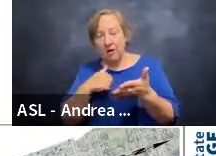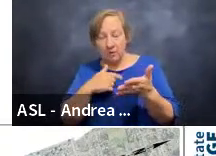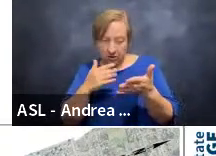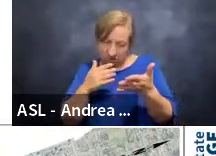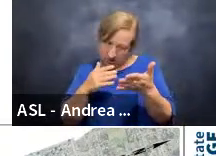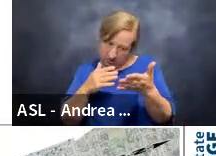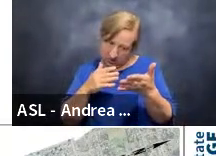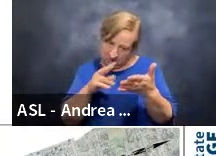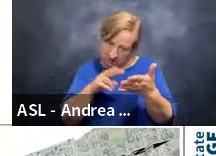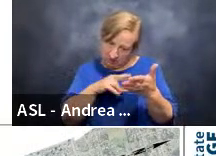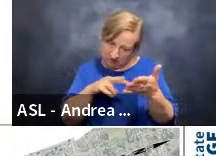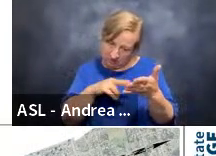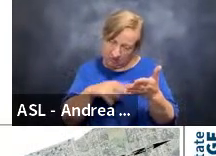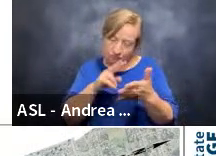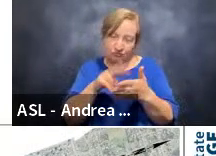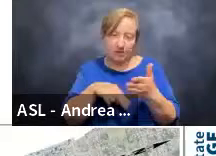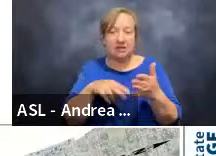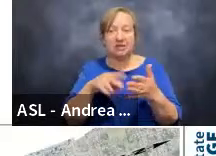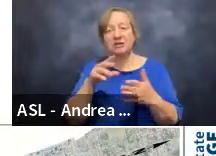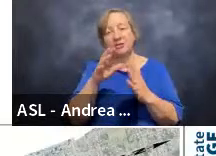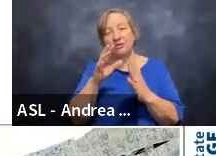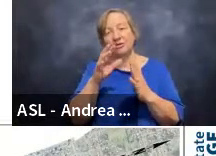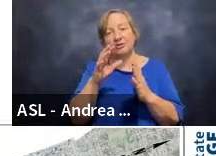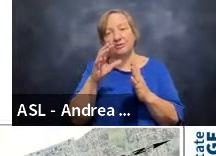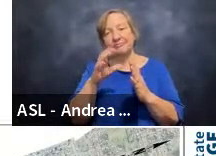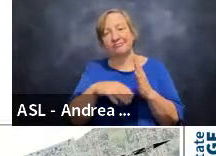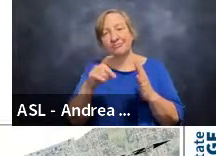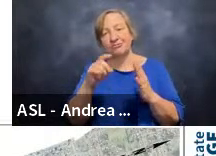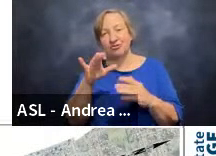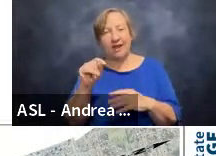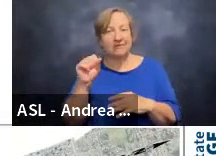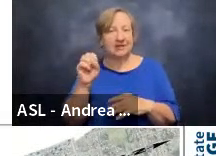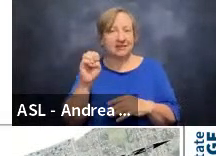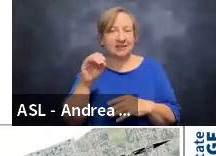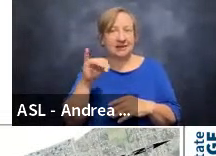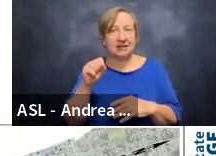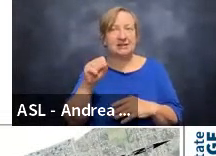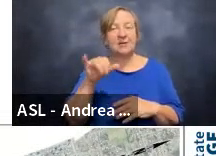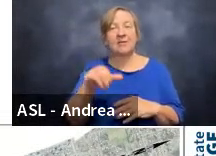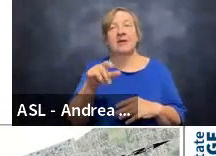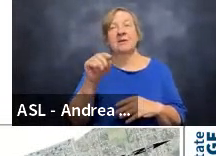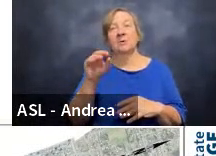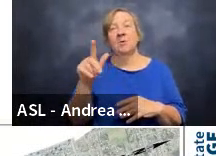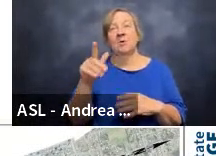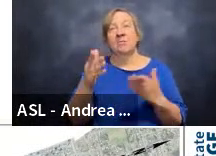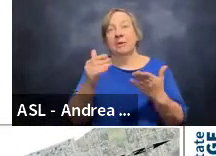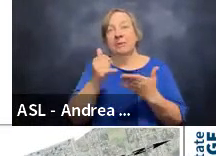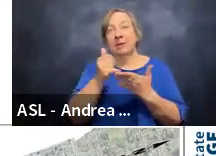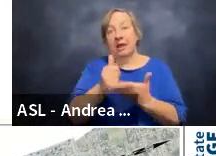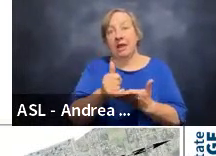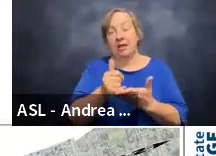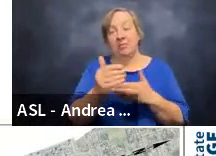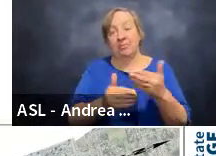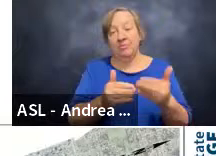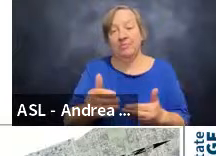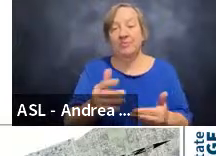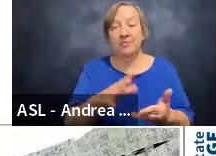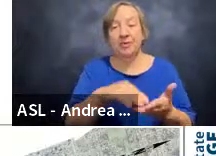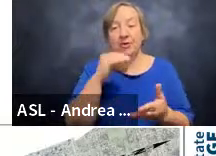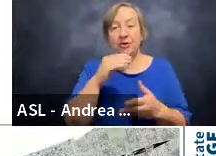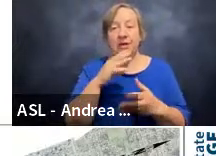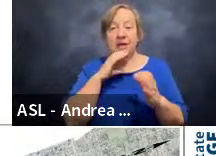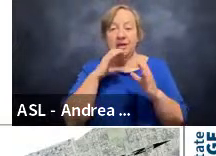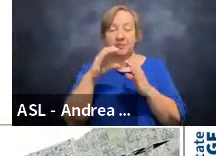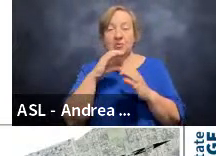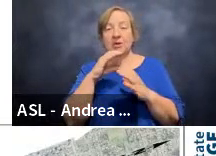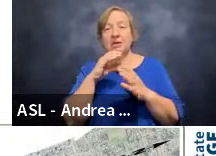a draft SEIS. So this is a tool that I think will help facilitate learning and